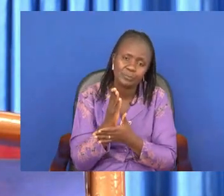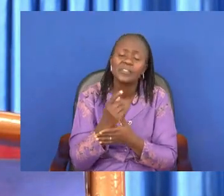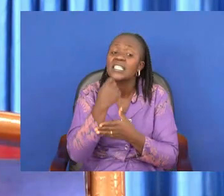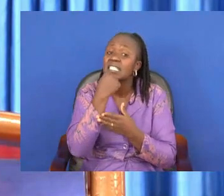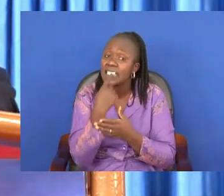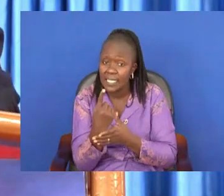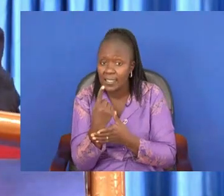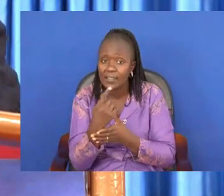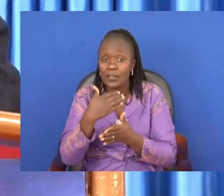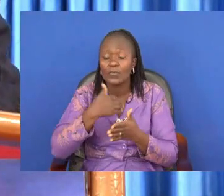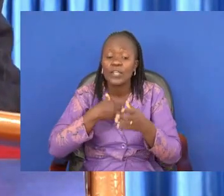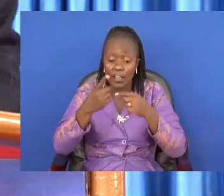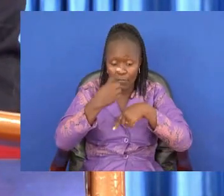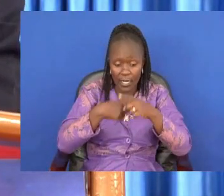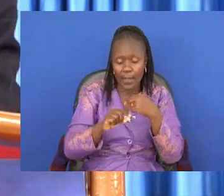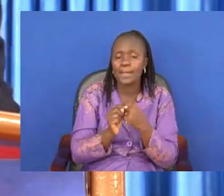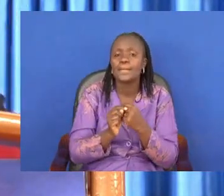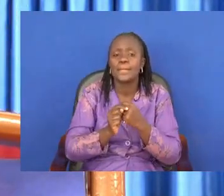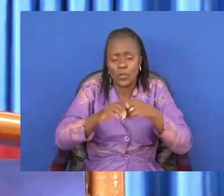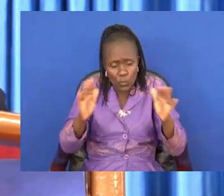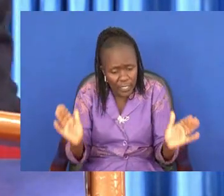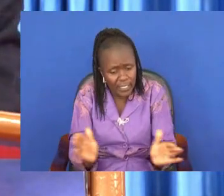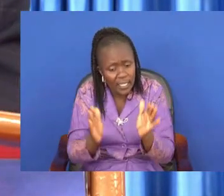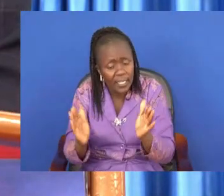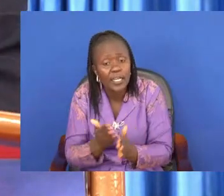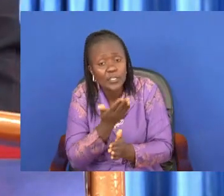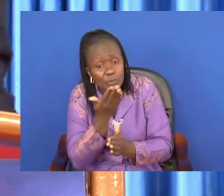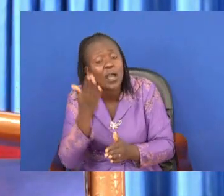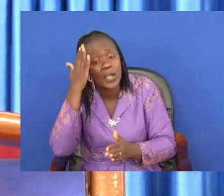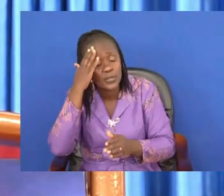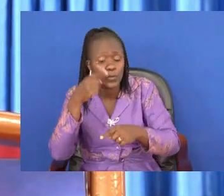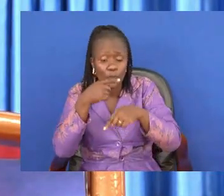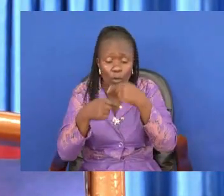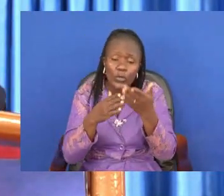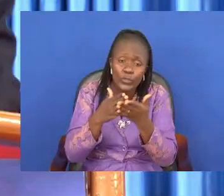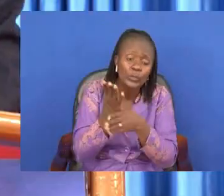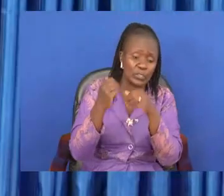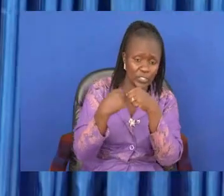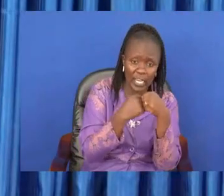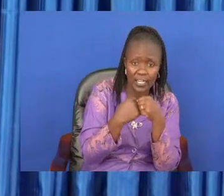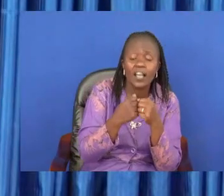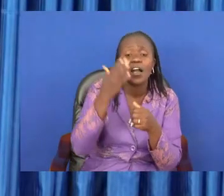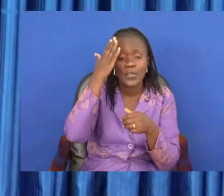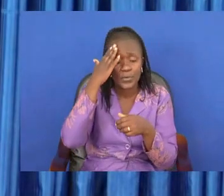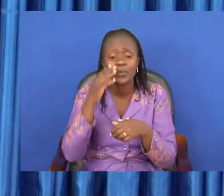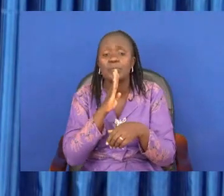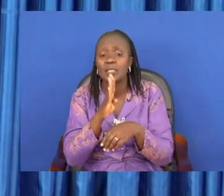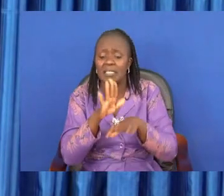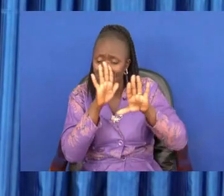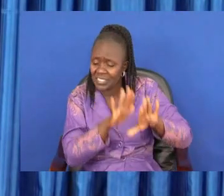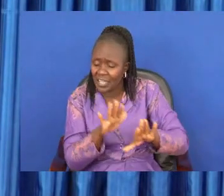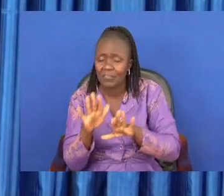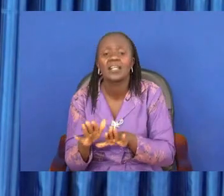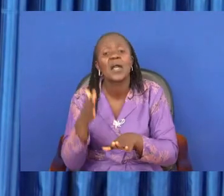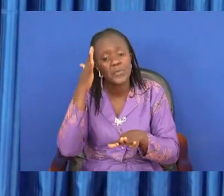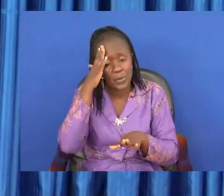he says, we have come so that we can encourage you. I know you are going through a lot of challenges. I know you are being faced with many